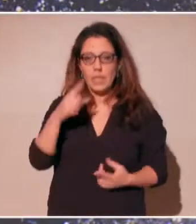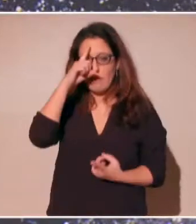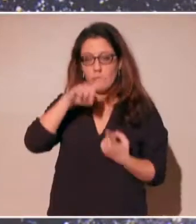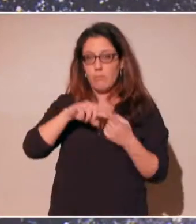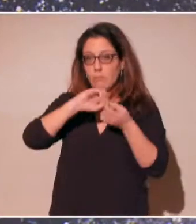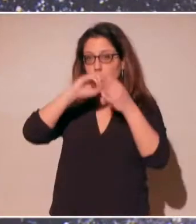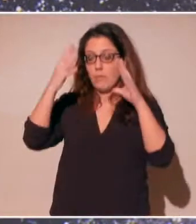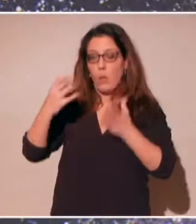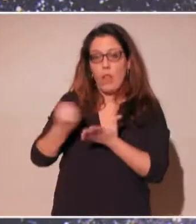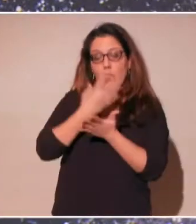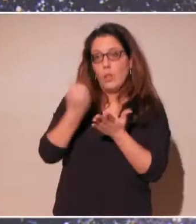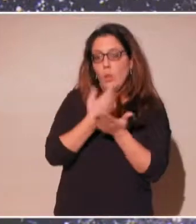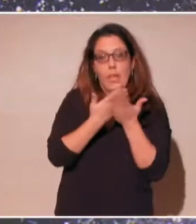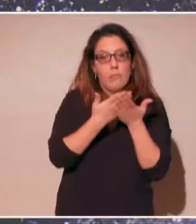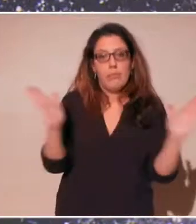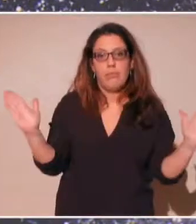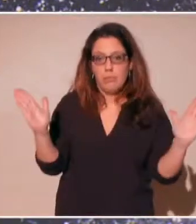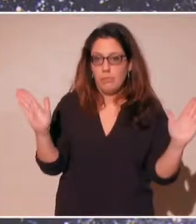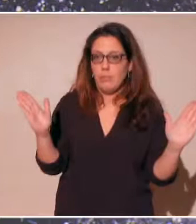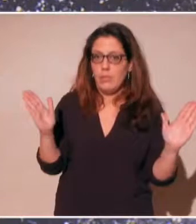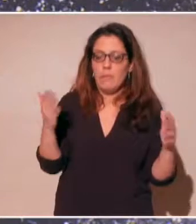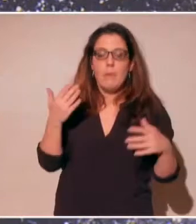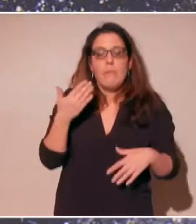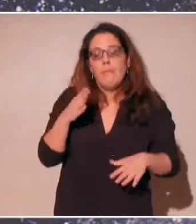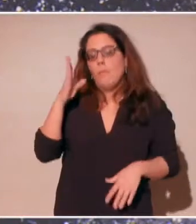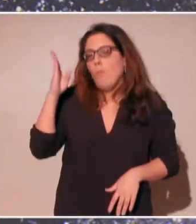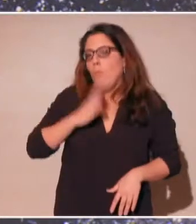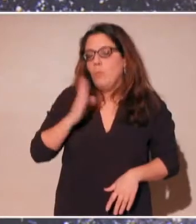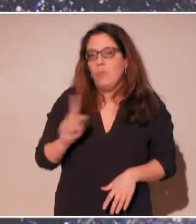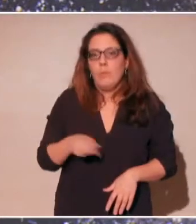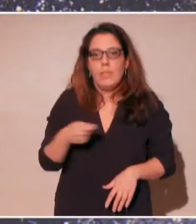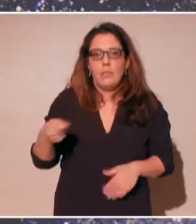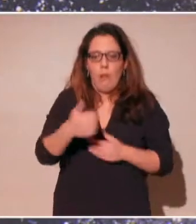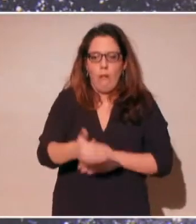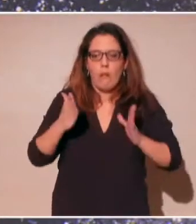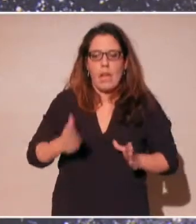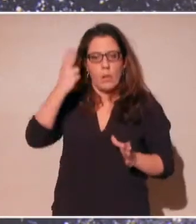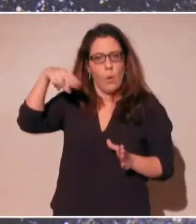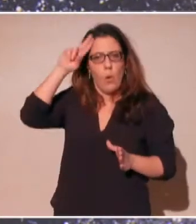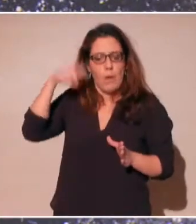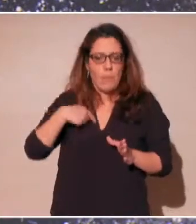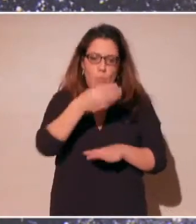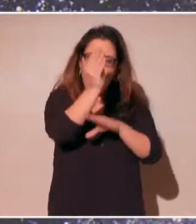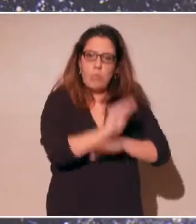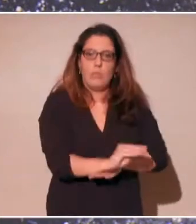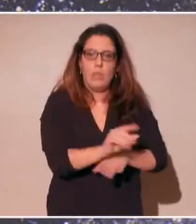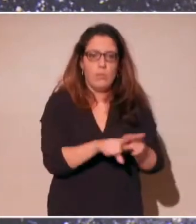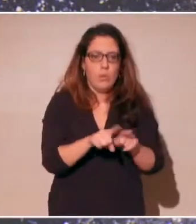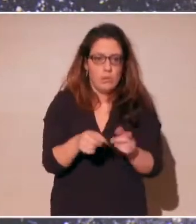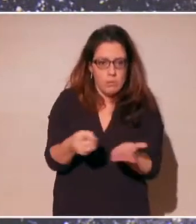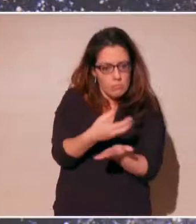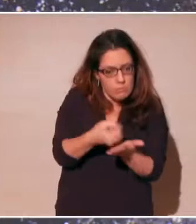in research and in other areas for everybody. Obviously, this means that we've got to have a framework which